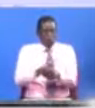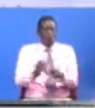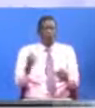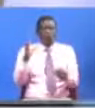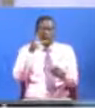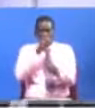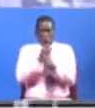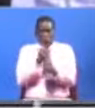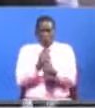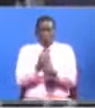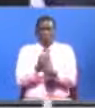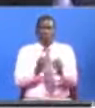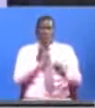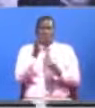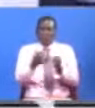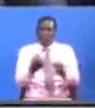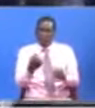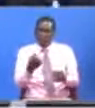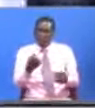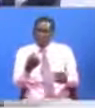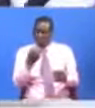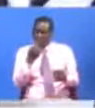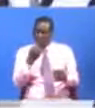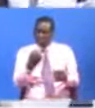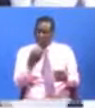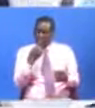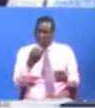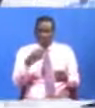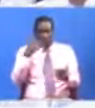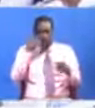work as long as they treated patients